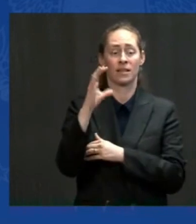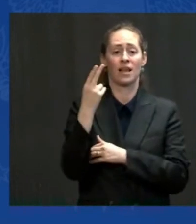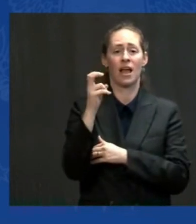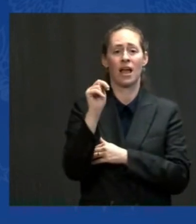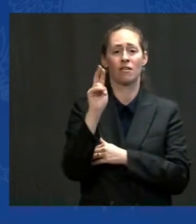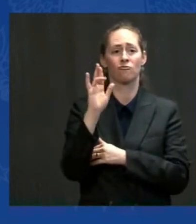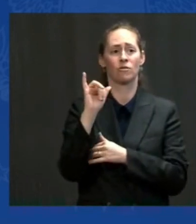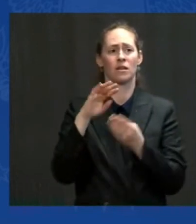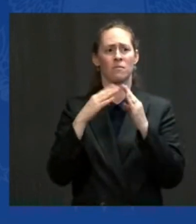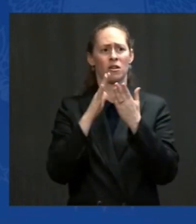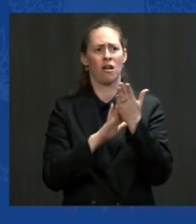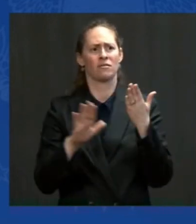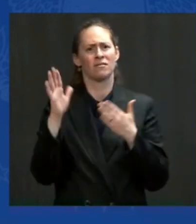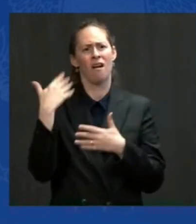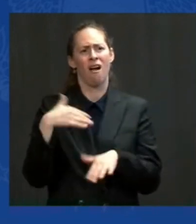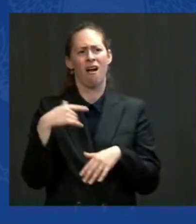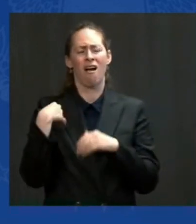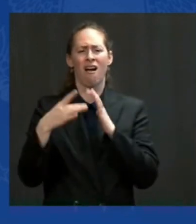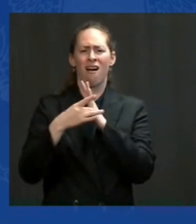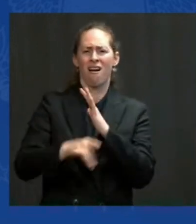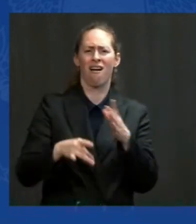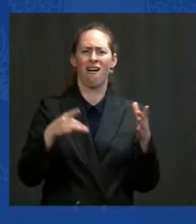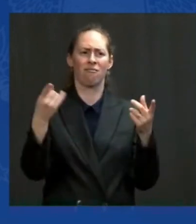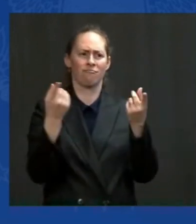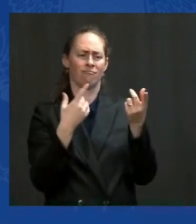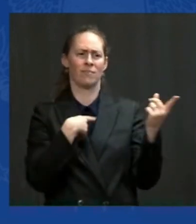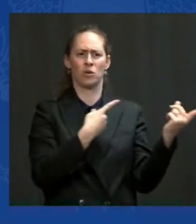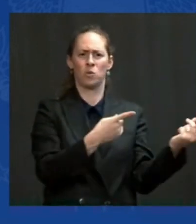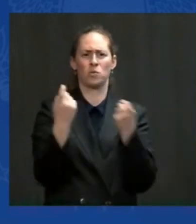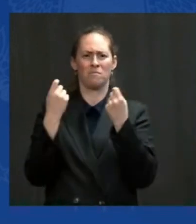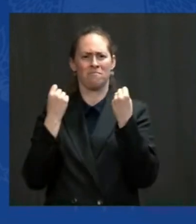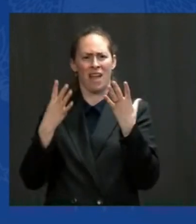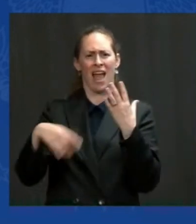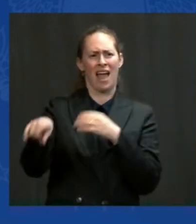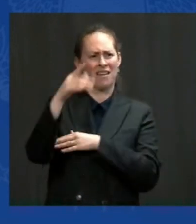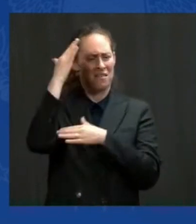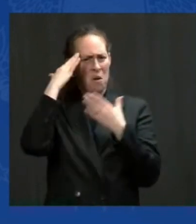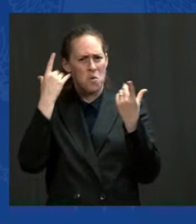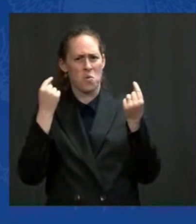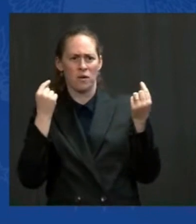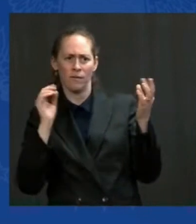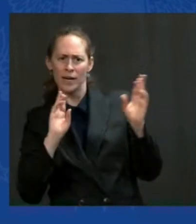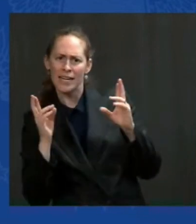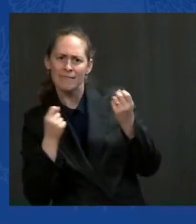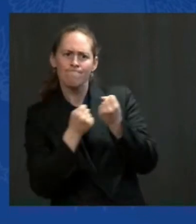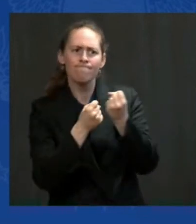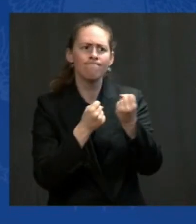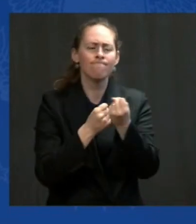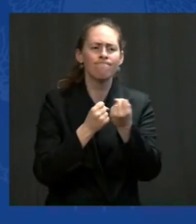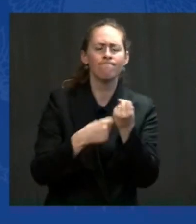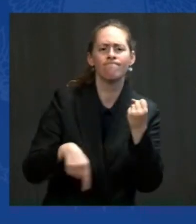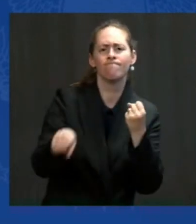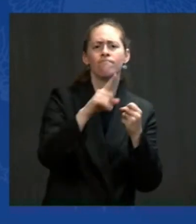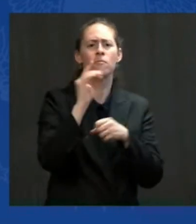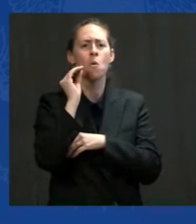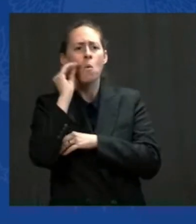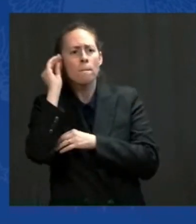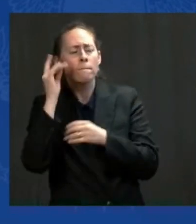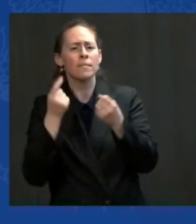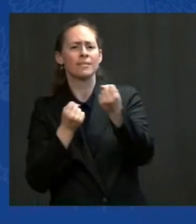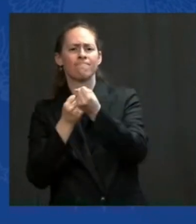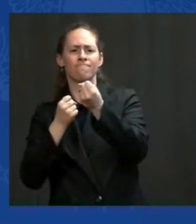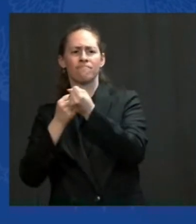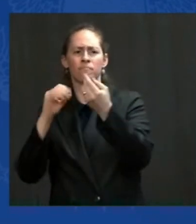ready to create good economic partnerships, prosperity in homes and communities. And we're going to be good partners in this